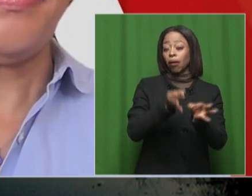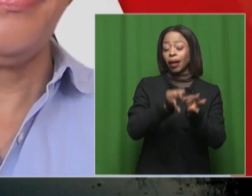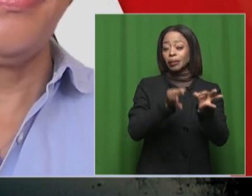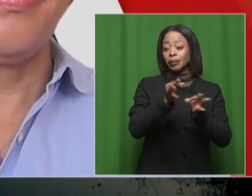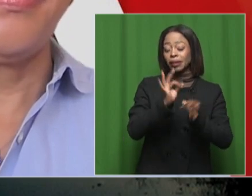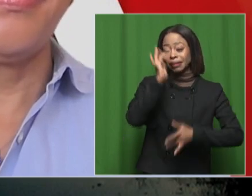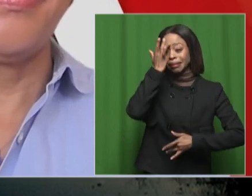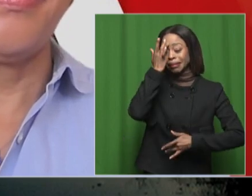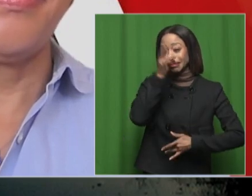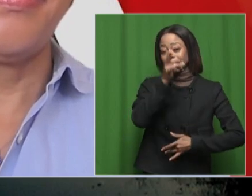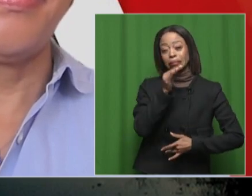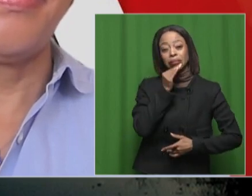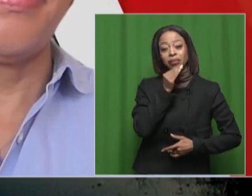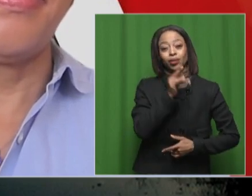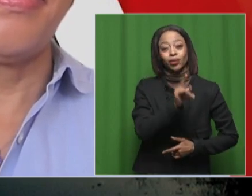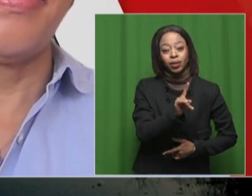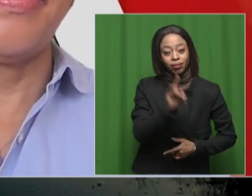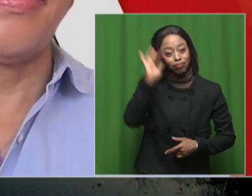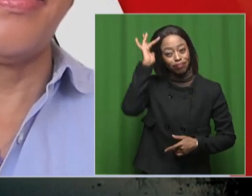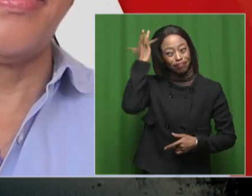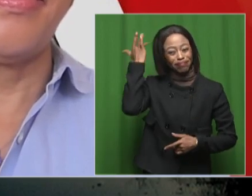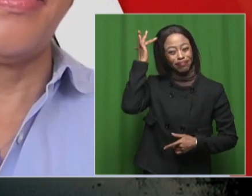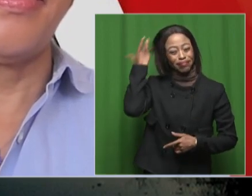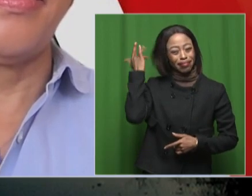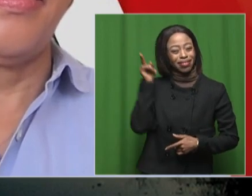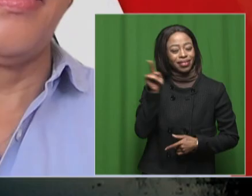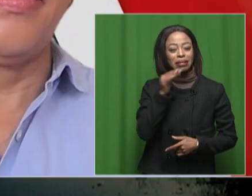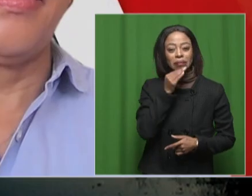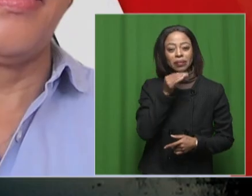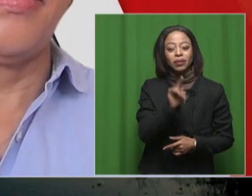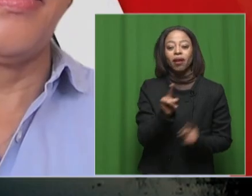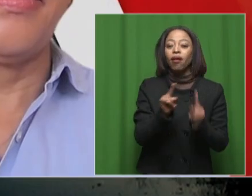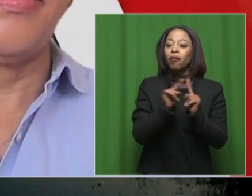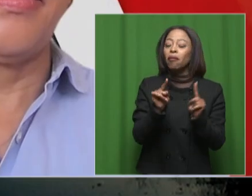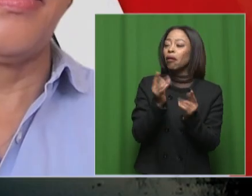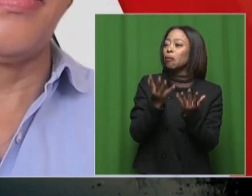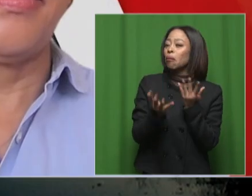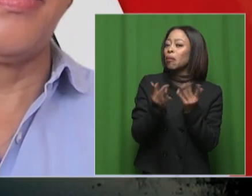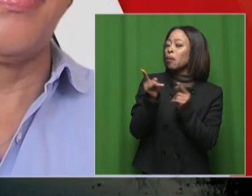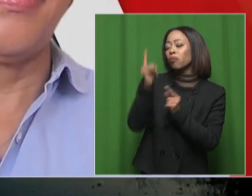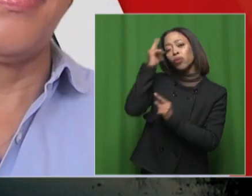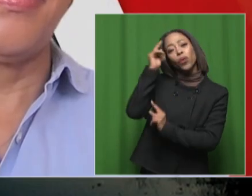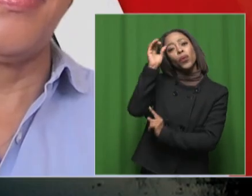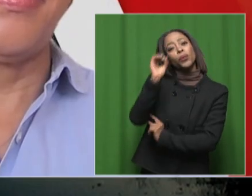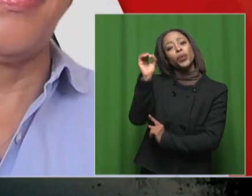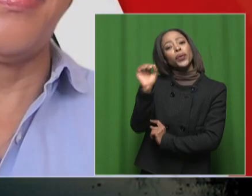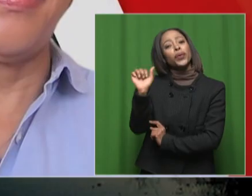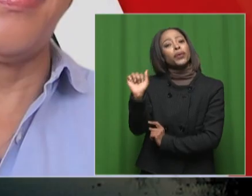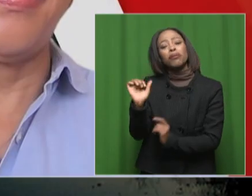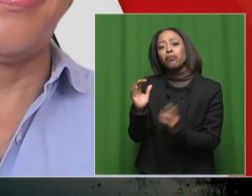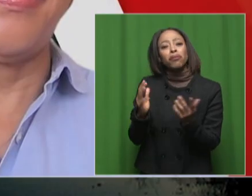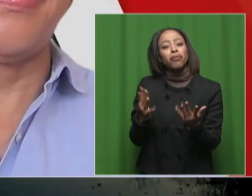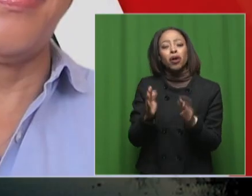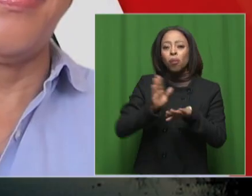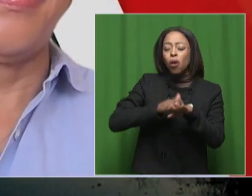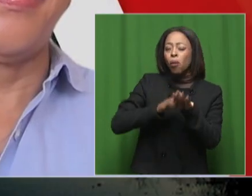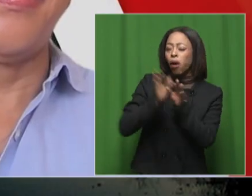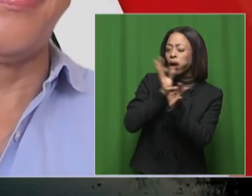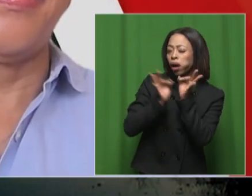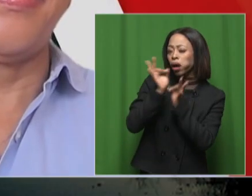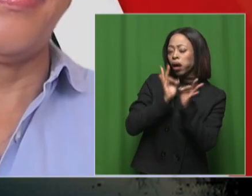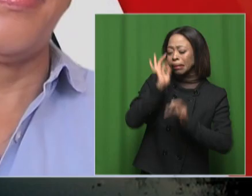explanation of what alopecia may be, but perhaps from your perspective, a bit more detail on what this